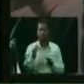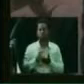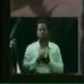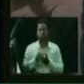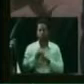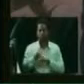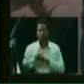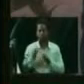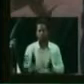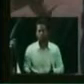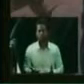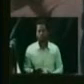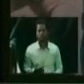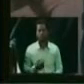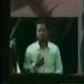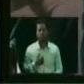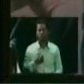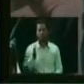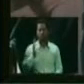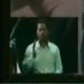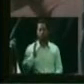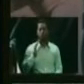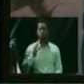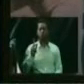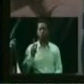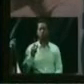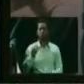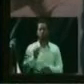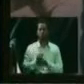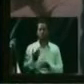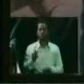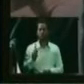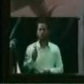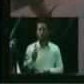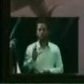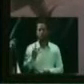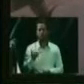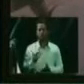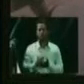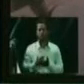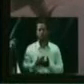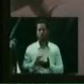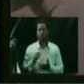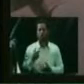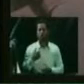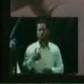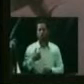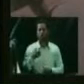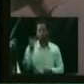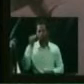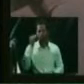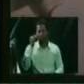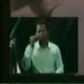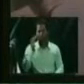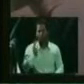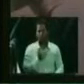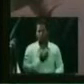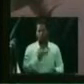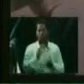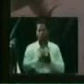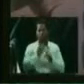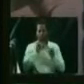counselors? As a former KCS teacher, I remain concerned with the direction in which KCS's current leadership is taking our school